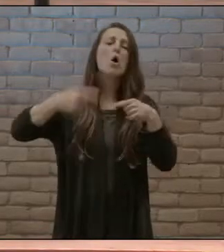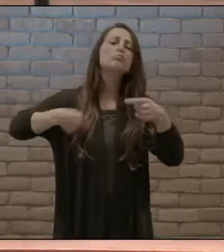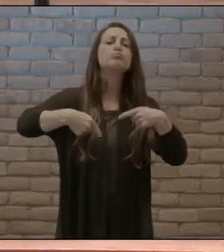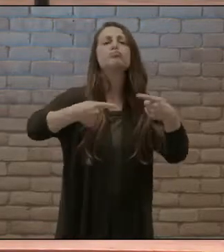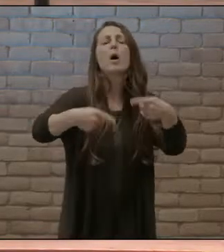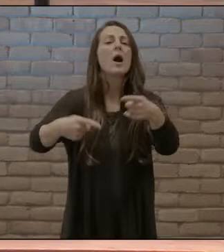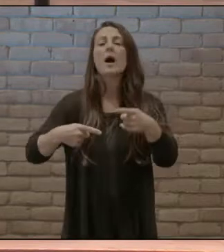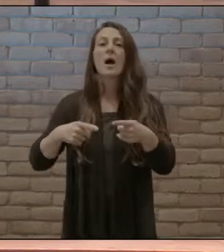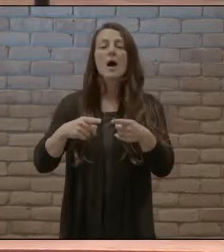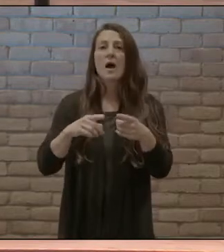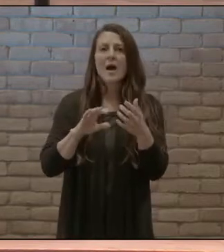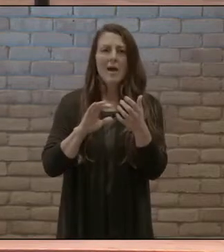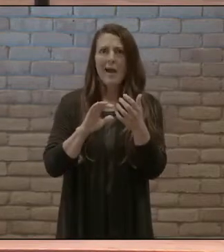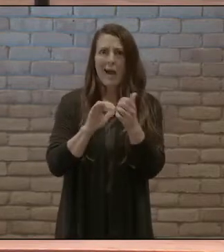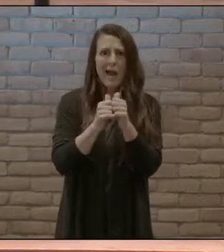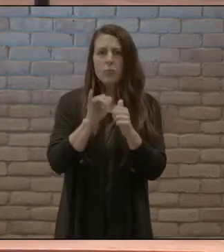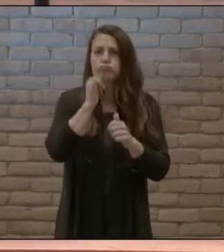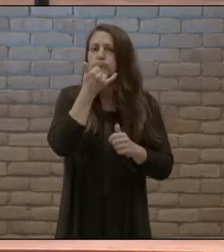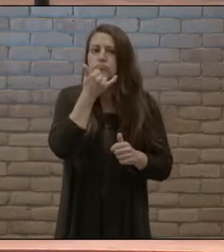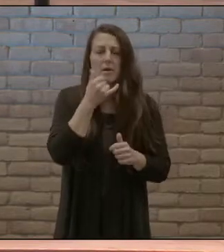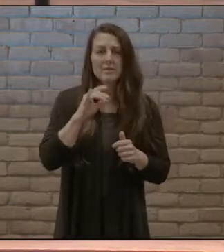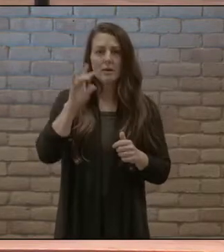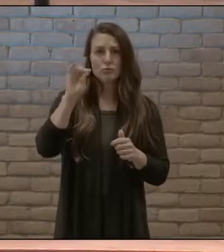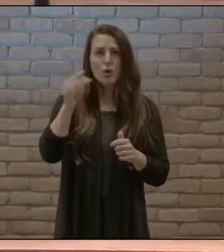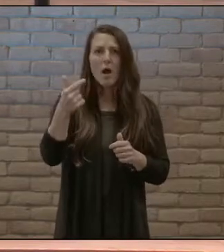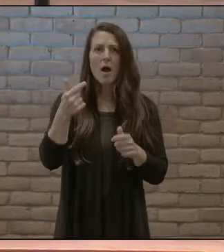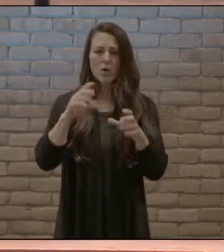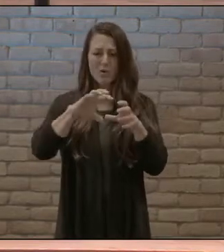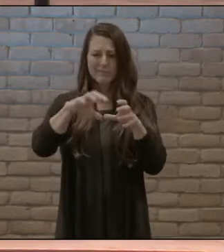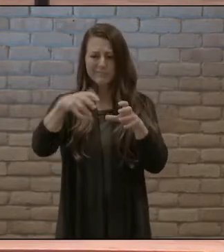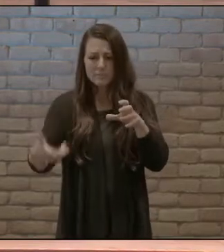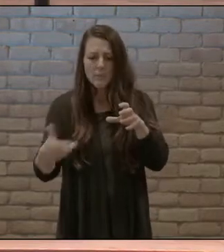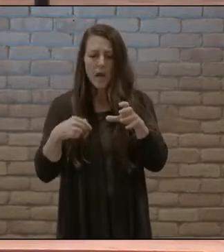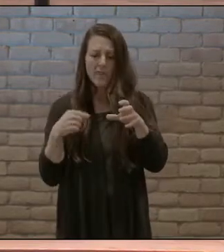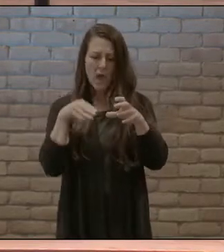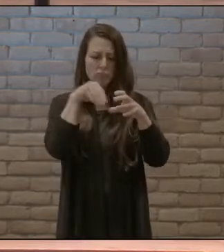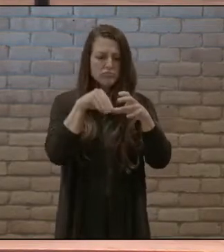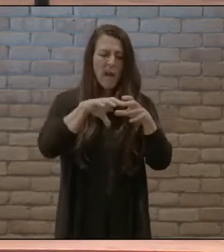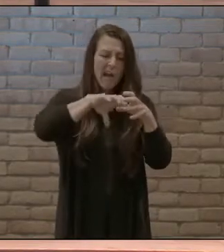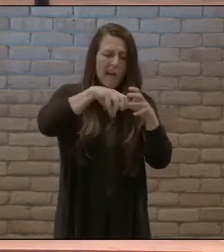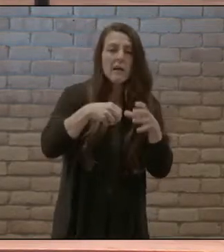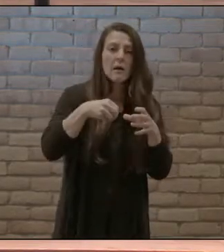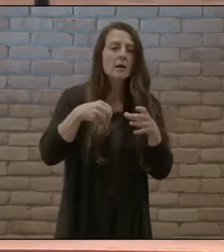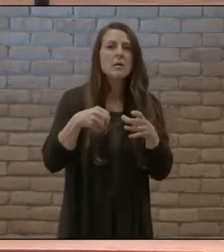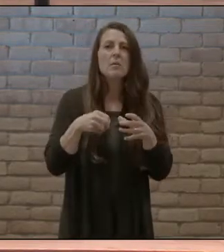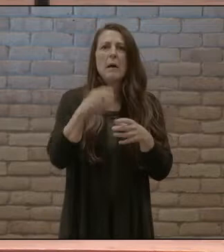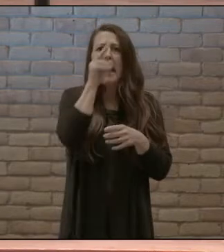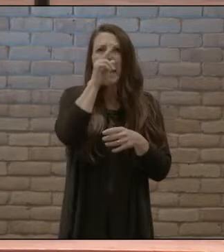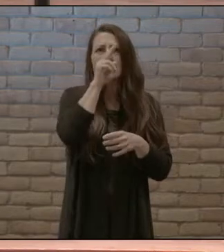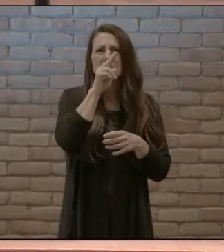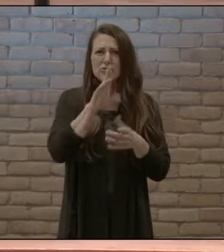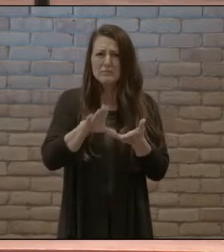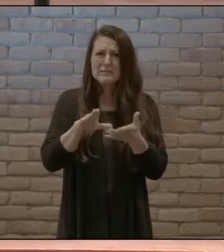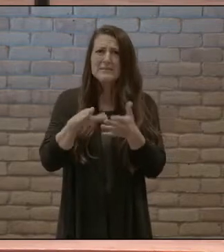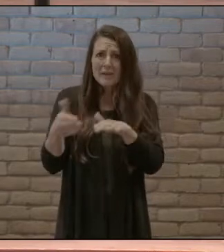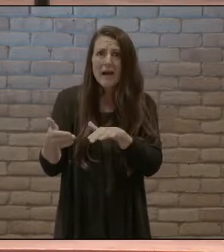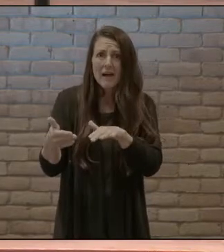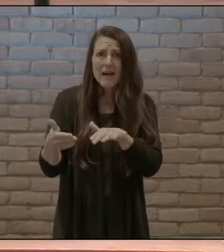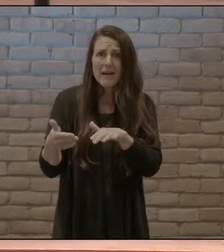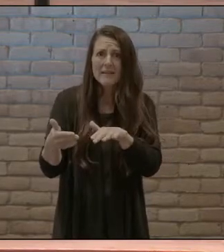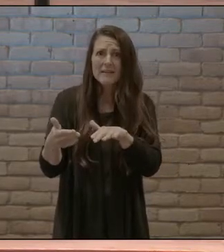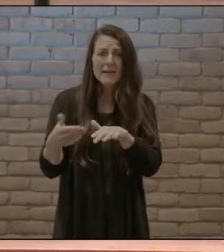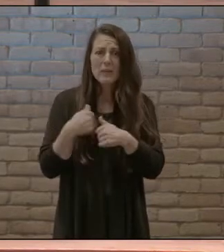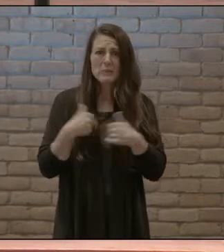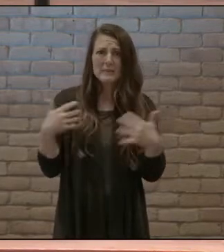hamster must have had a heart attack and fear or whatever, so my hamster died. It was a, a rough night. And as we